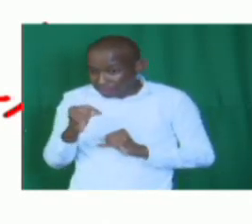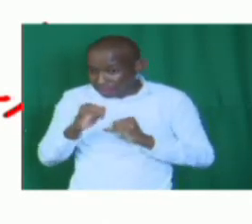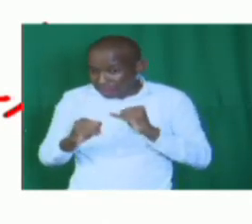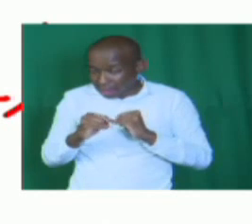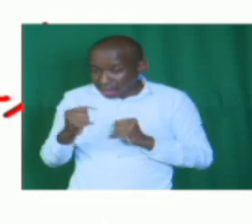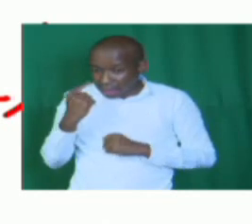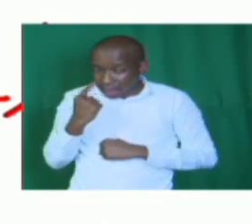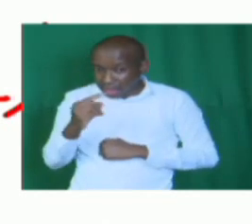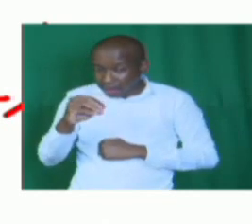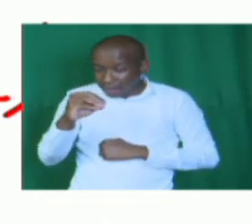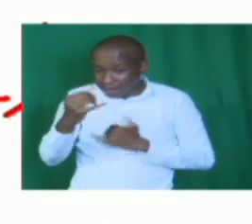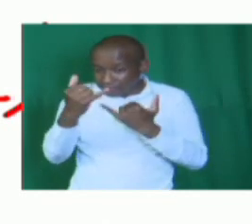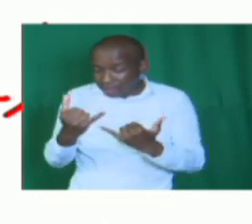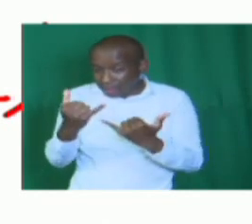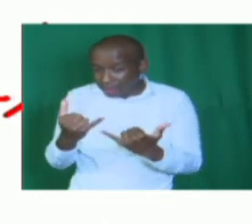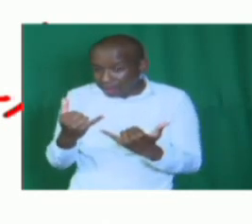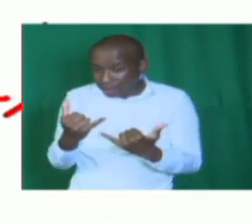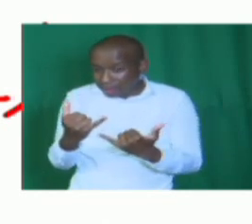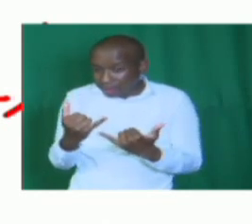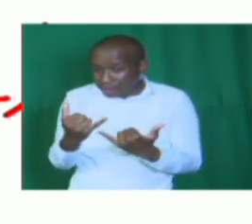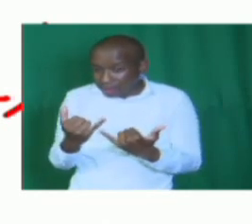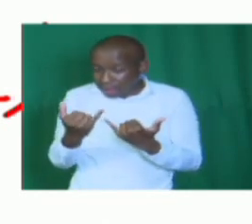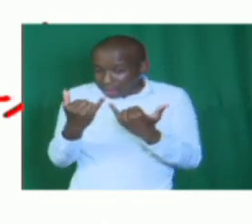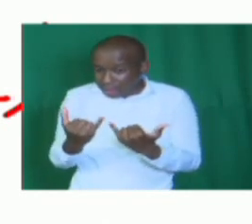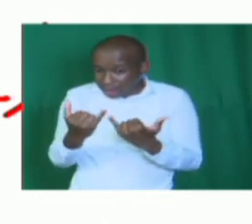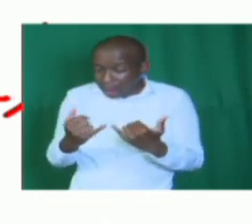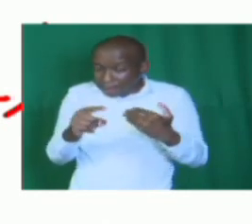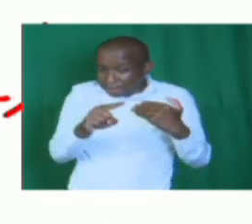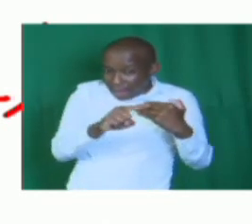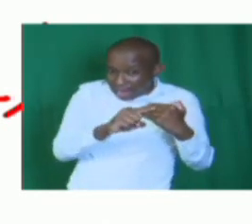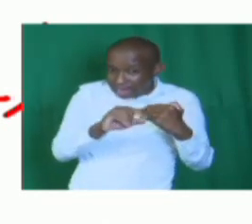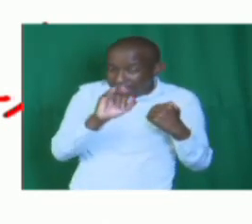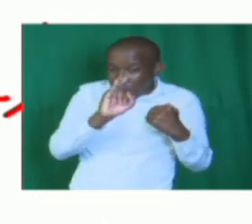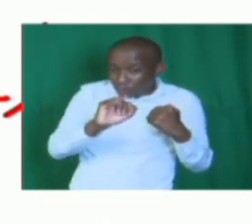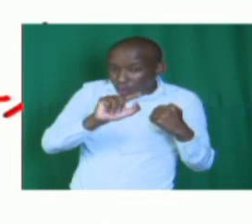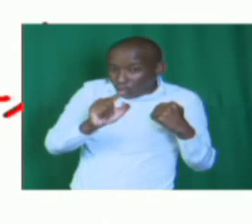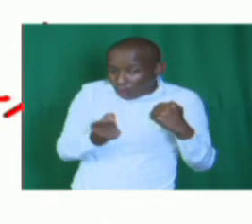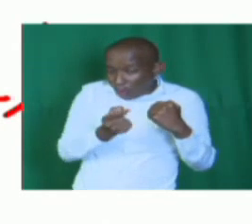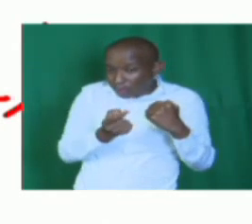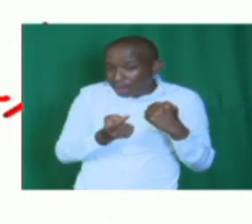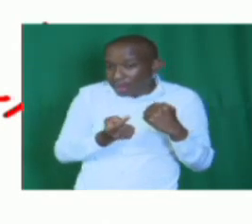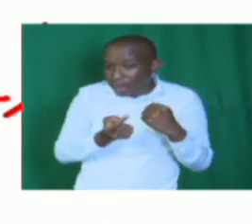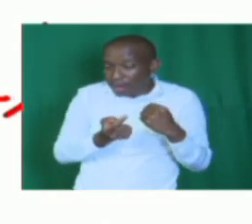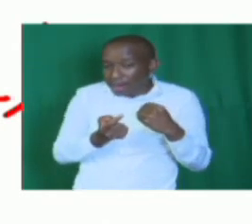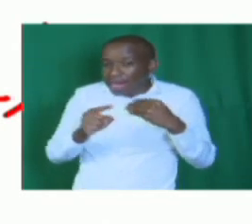the line that I have now, I'm looking for -2,